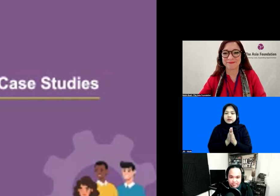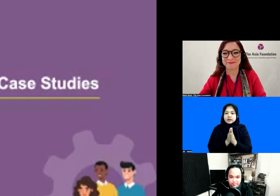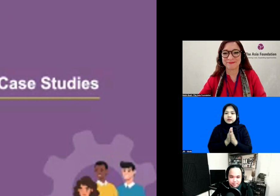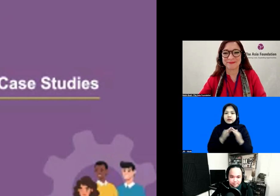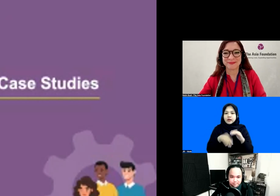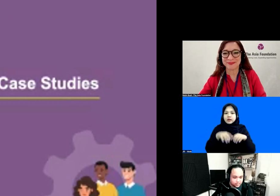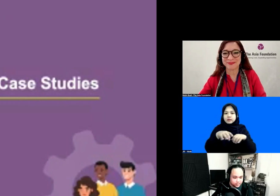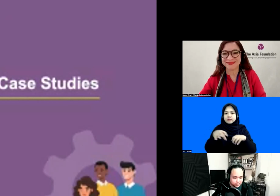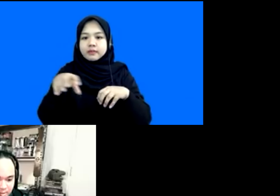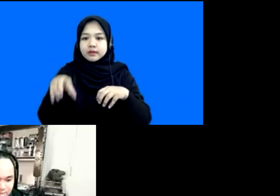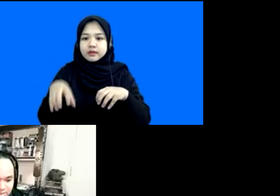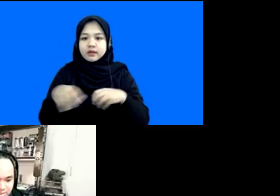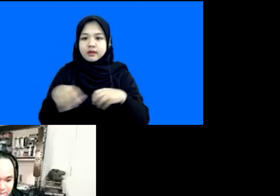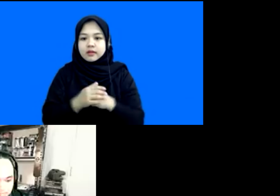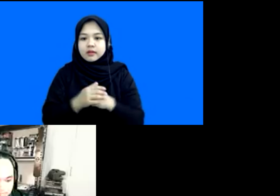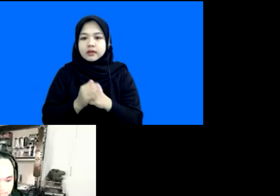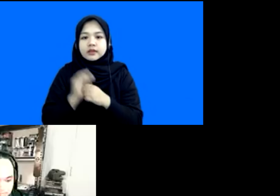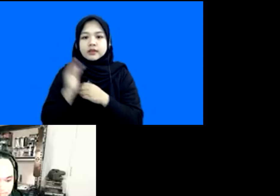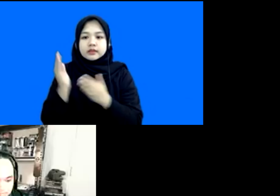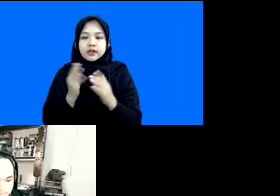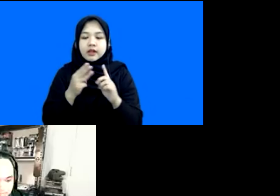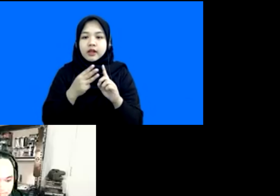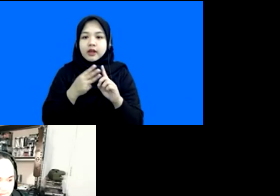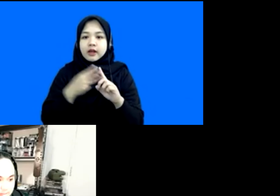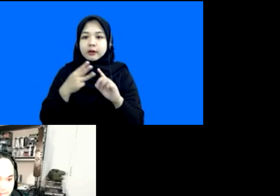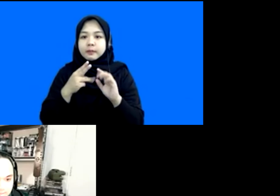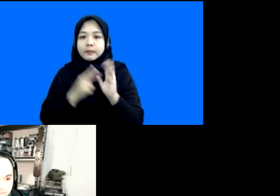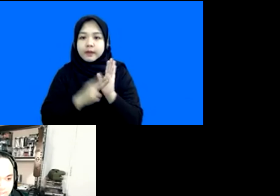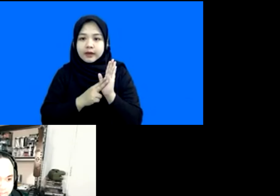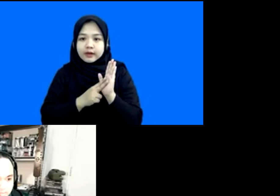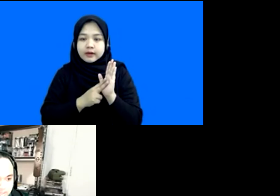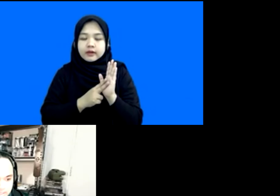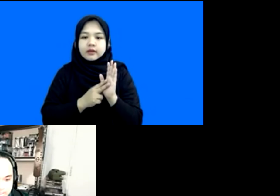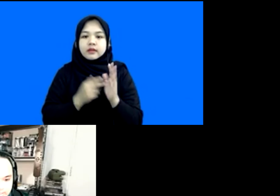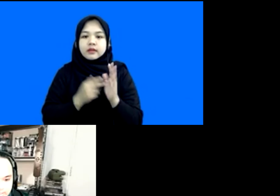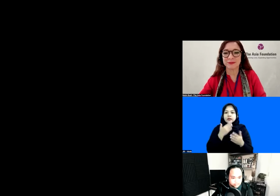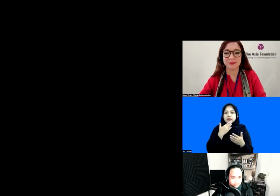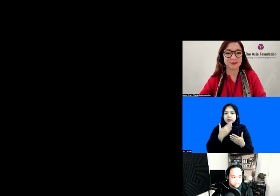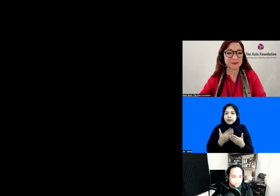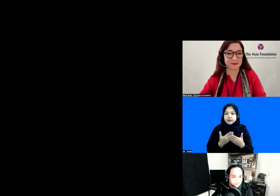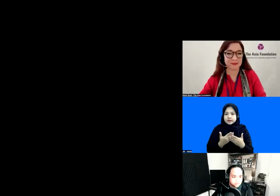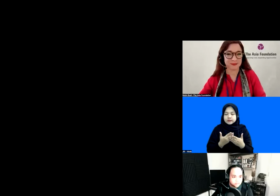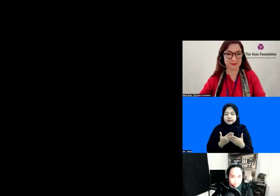Thank you. Let me just grab the screen.